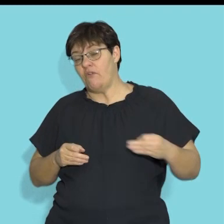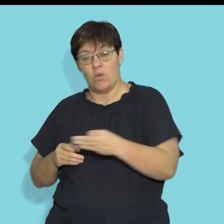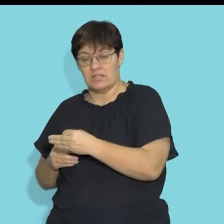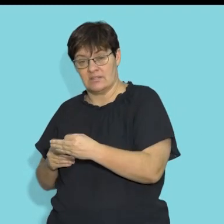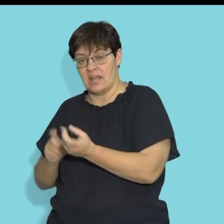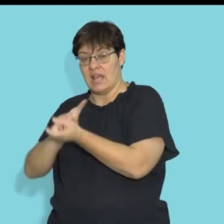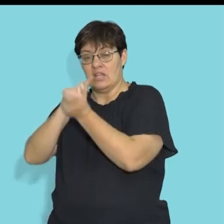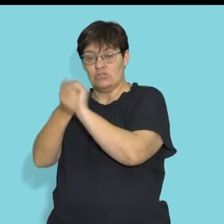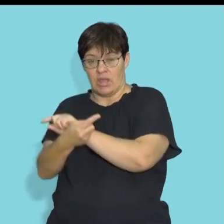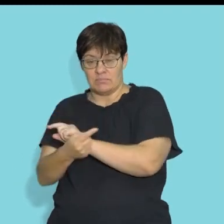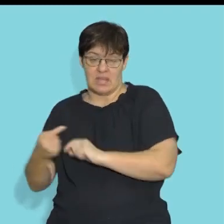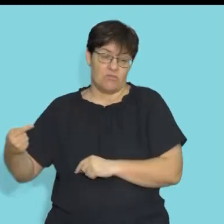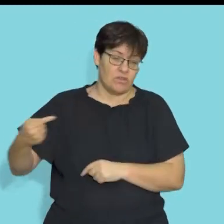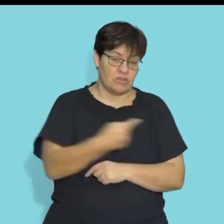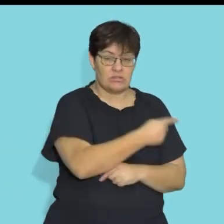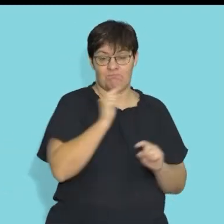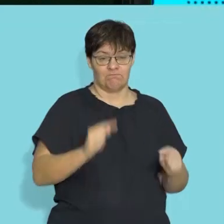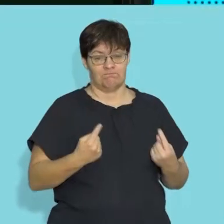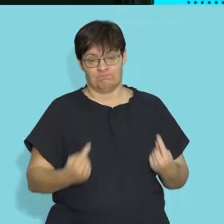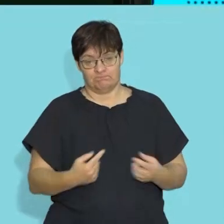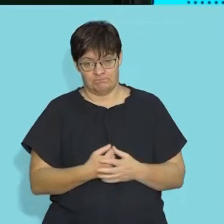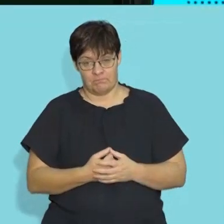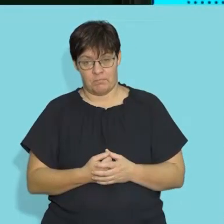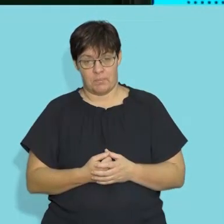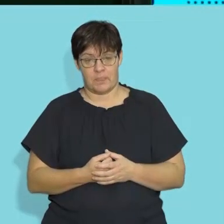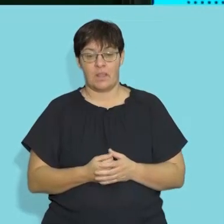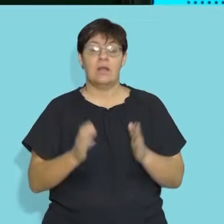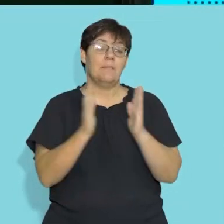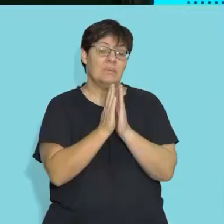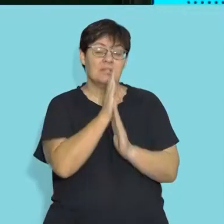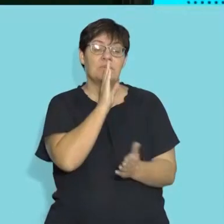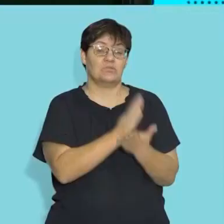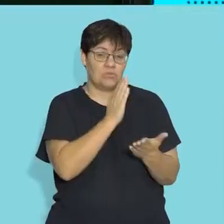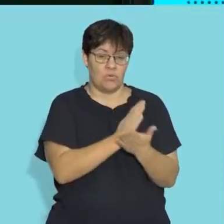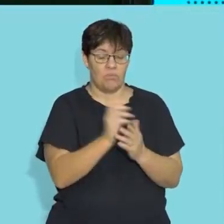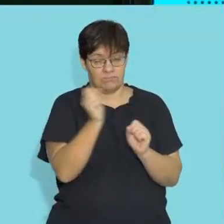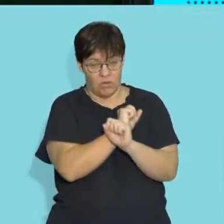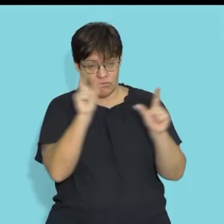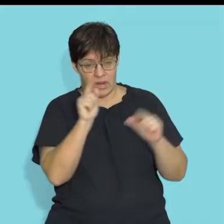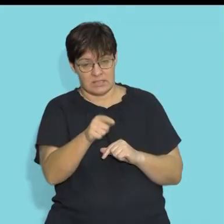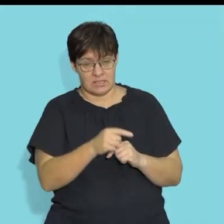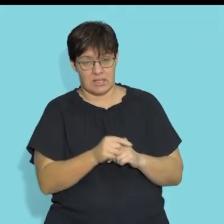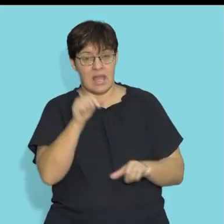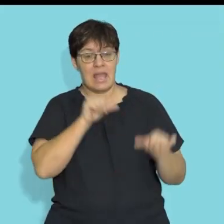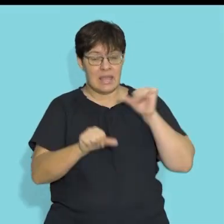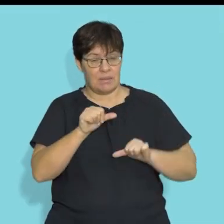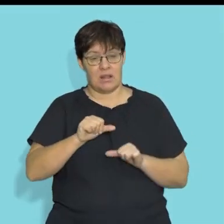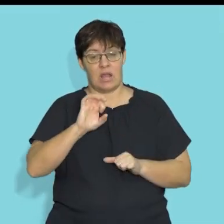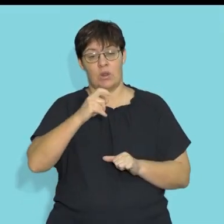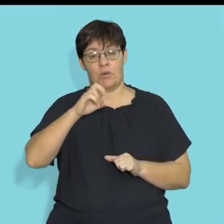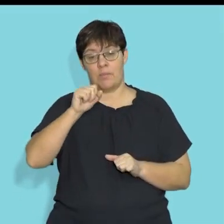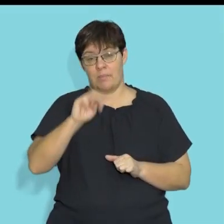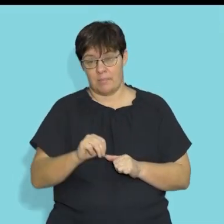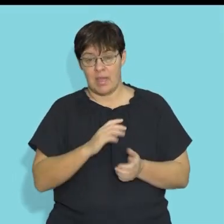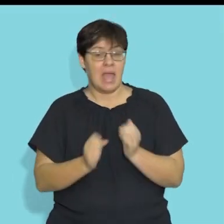can become equal to the reverse reaction. So please make sure that you realize that chemical equilibrium can